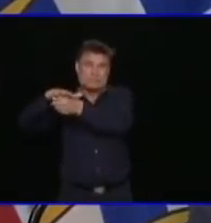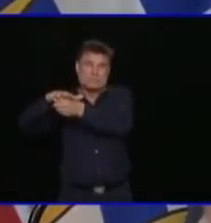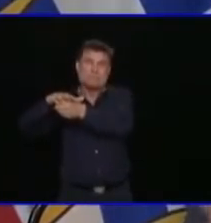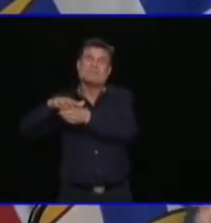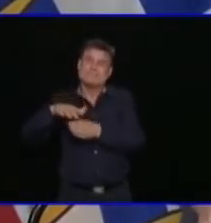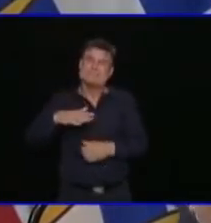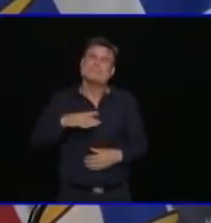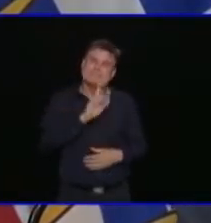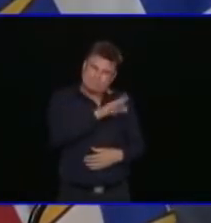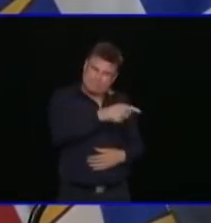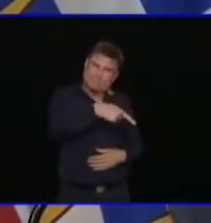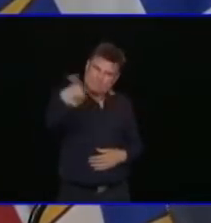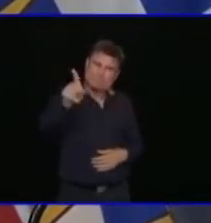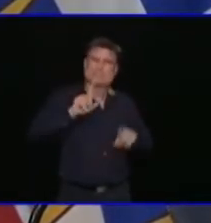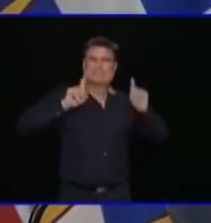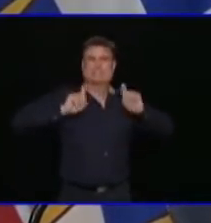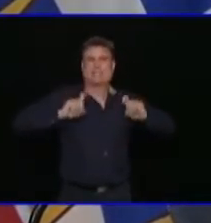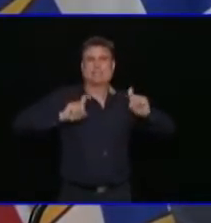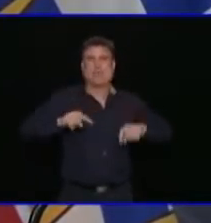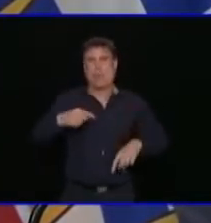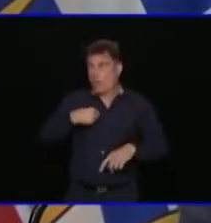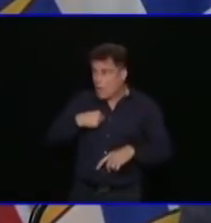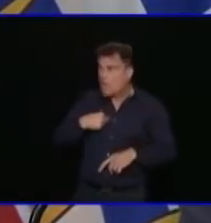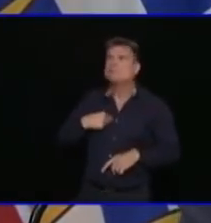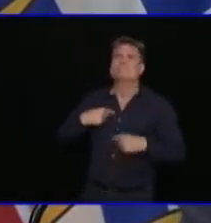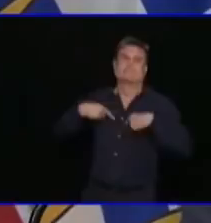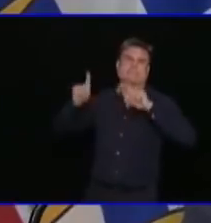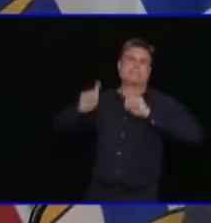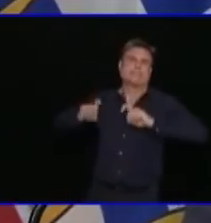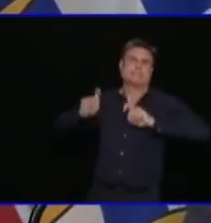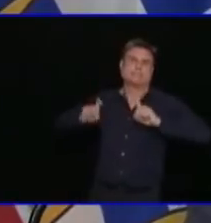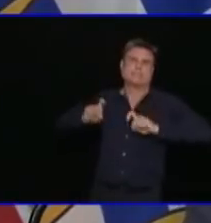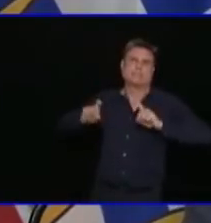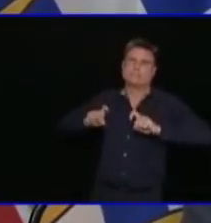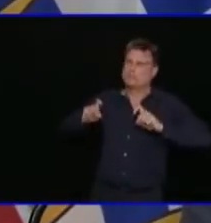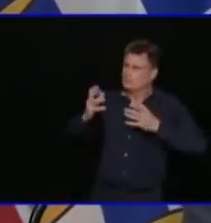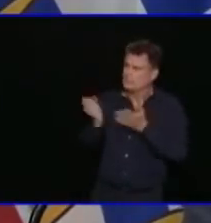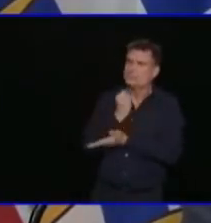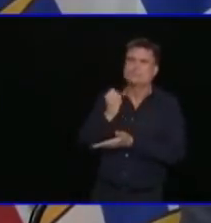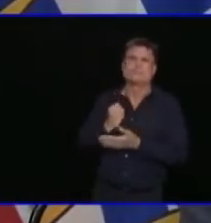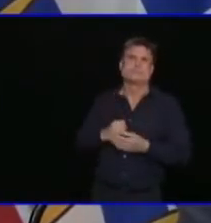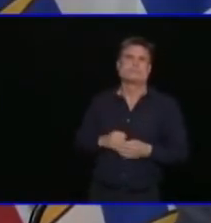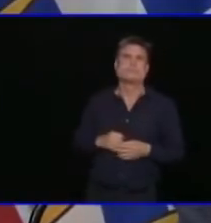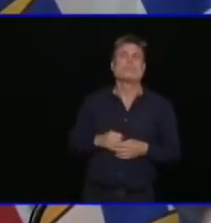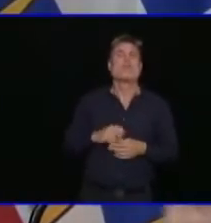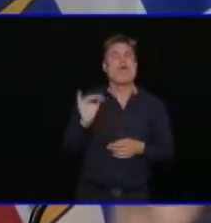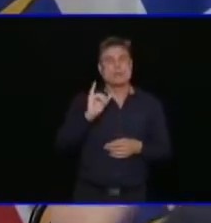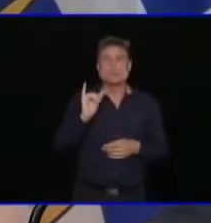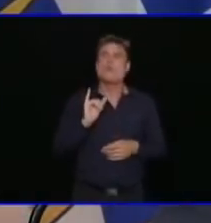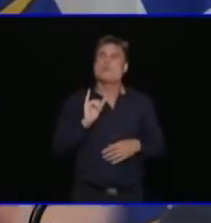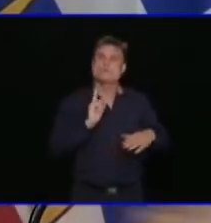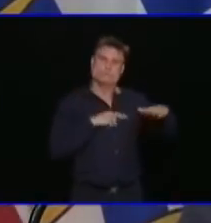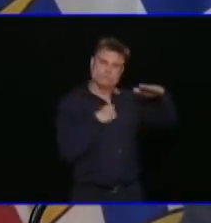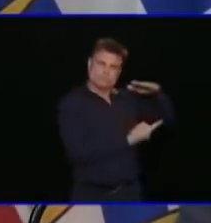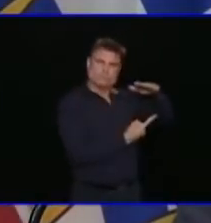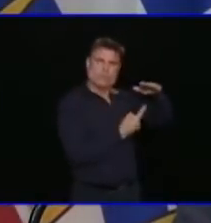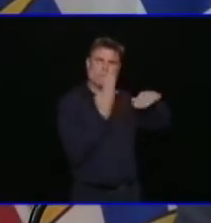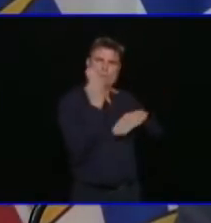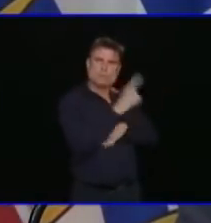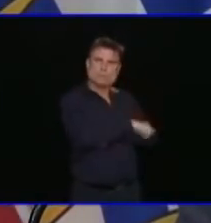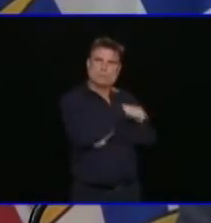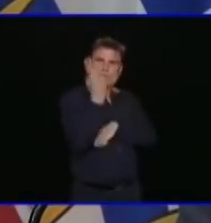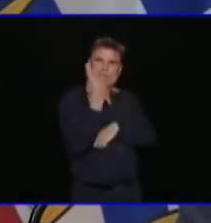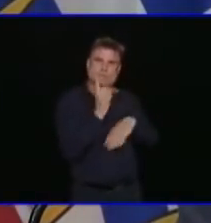period. Now we can contain this, but we need people to be aware of it and to take those prevention measures that